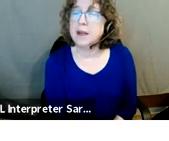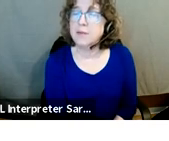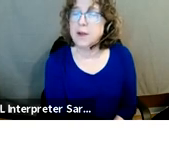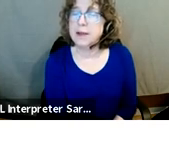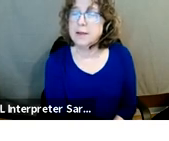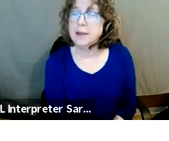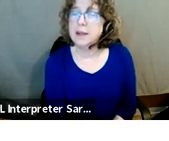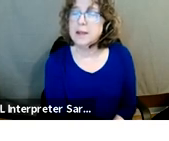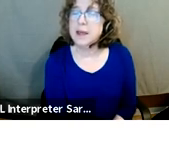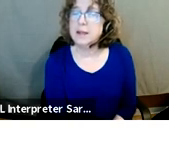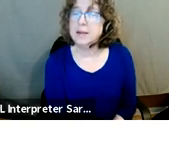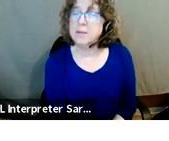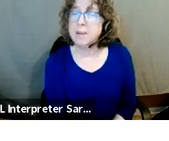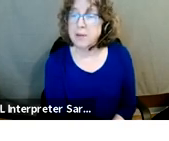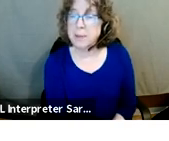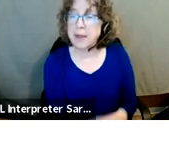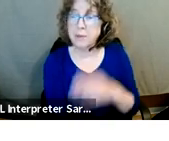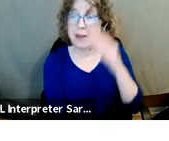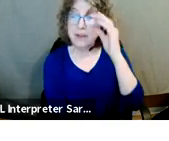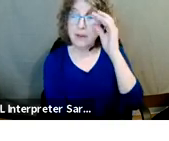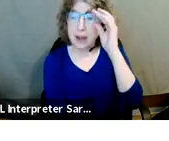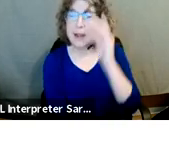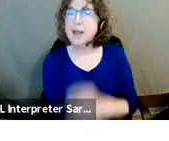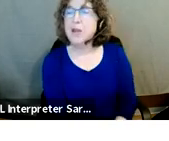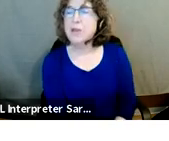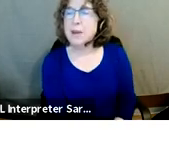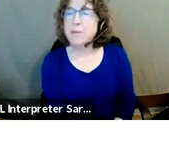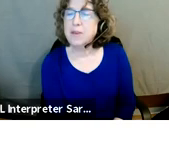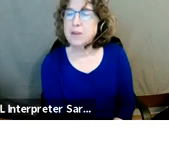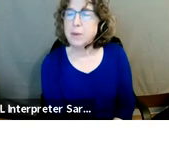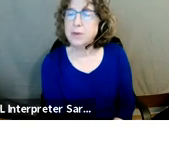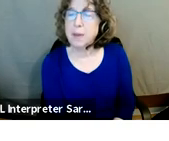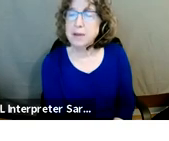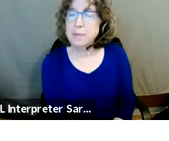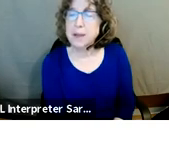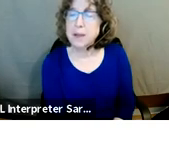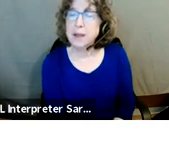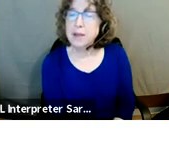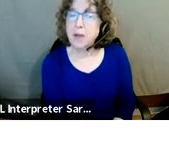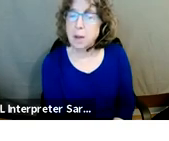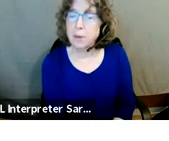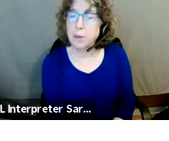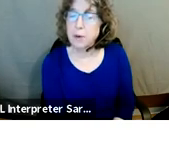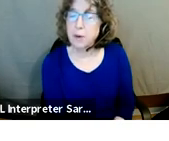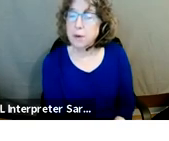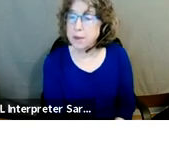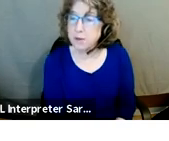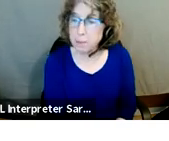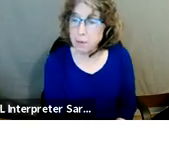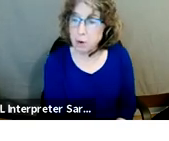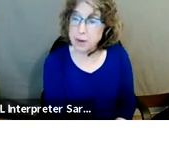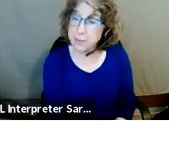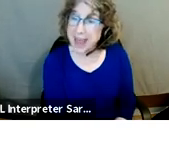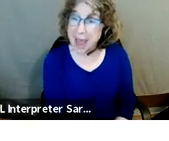I want to tell a friend that my mother passed away yesterday. So my facial expression might be somber. Will it